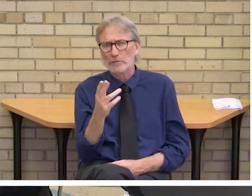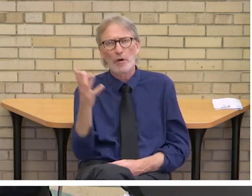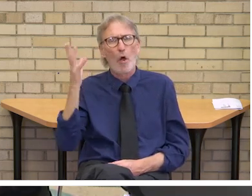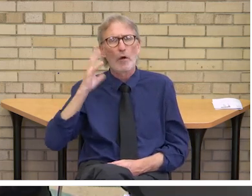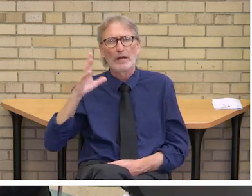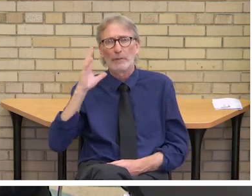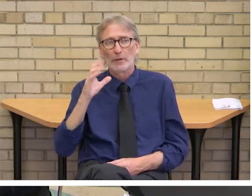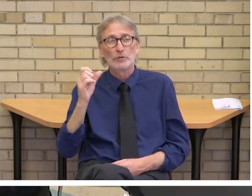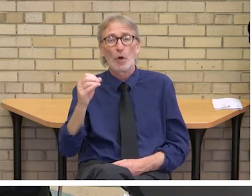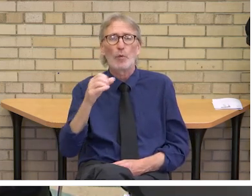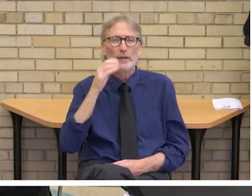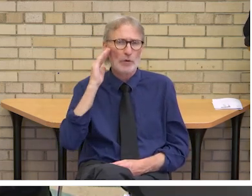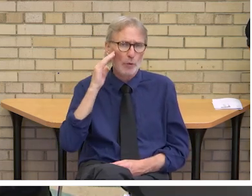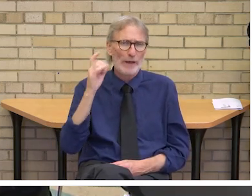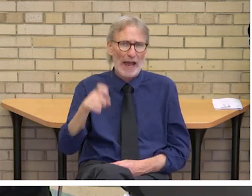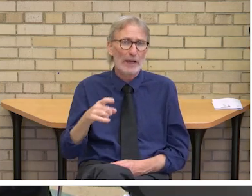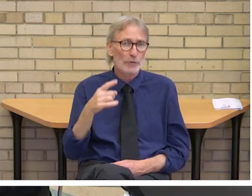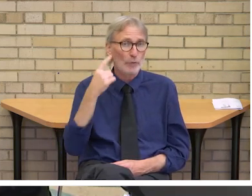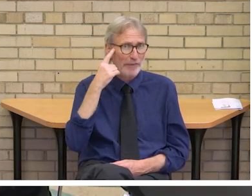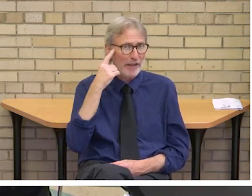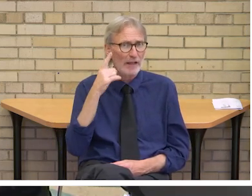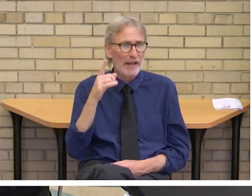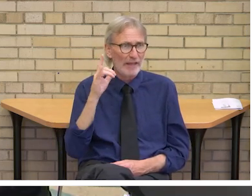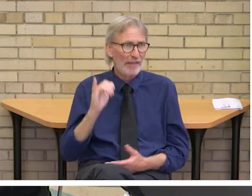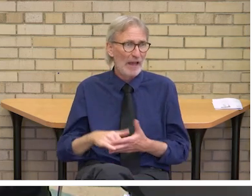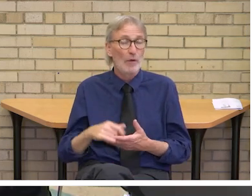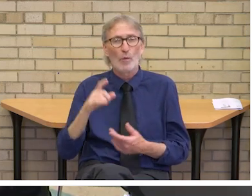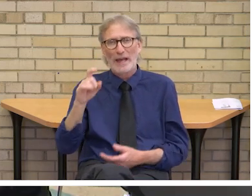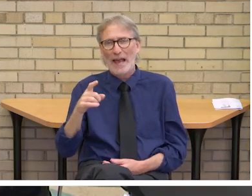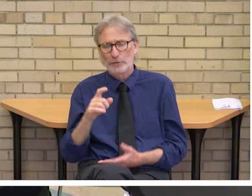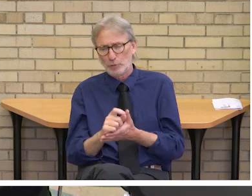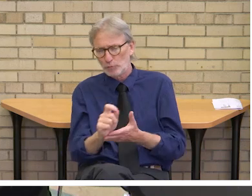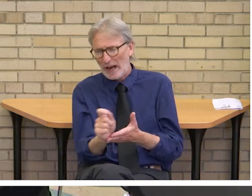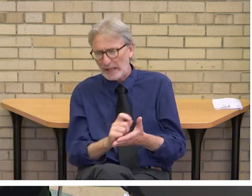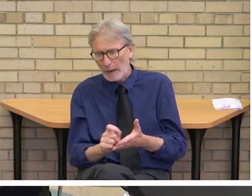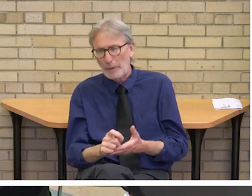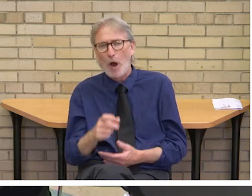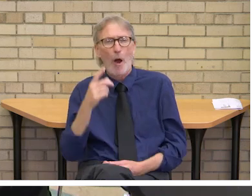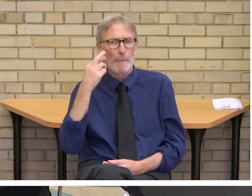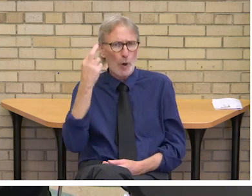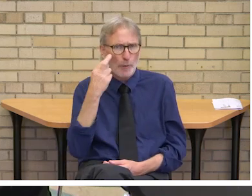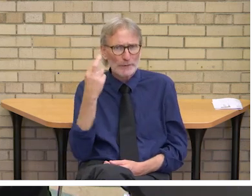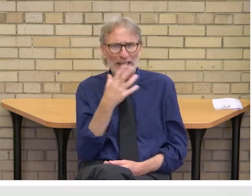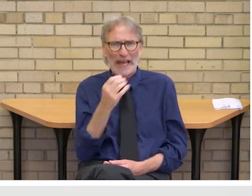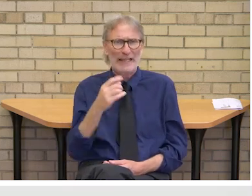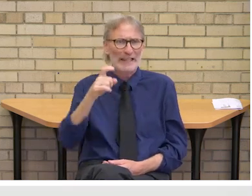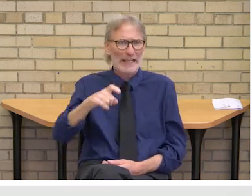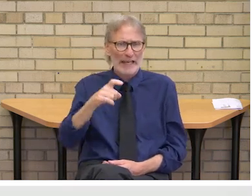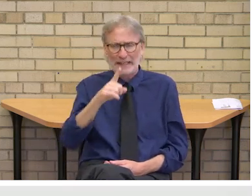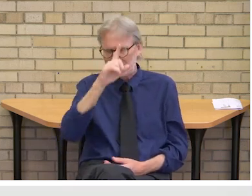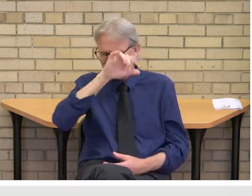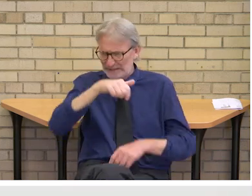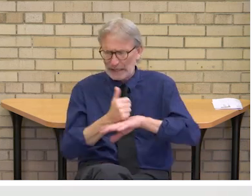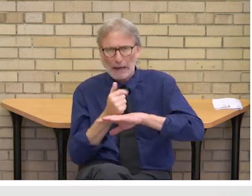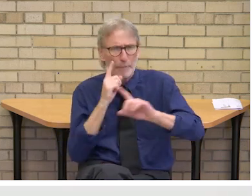this. We have to develop what's called a purpose and need and clearly lay out what our goals are of the